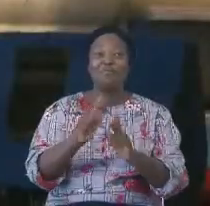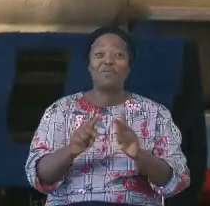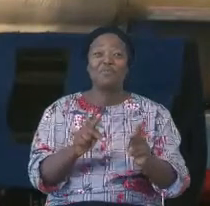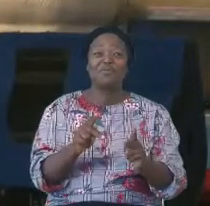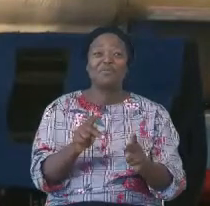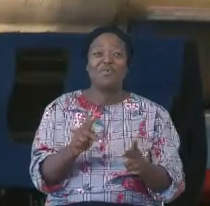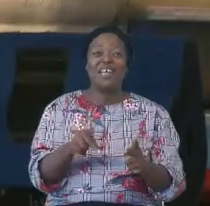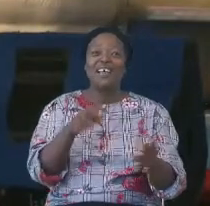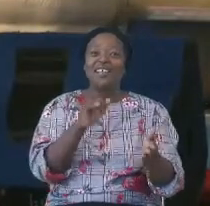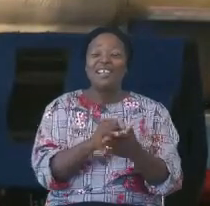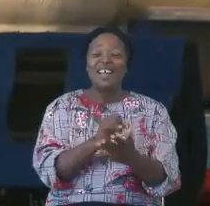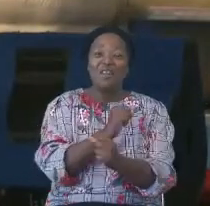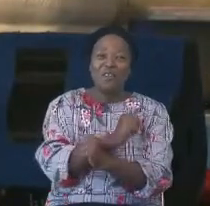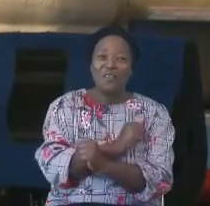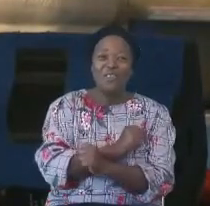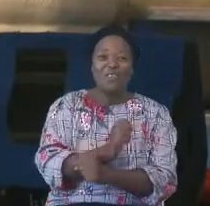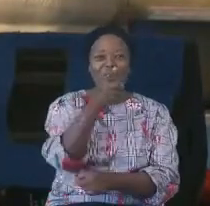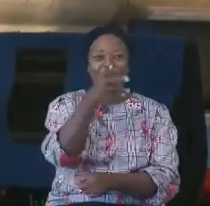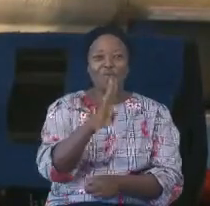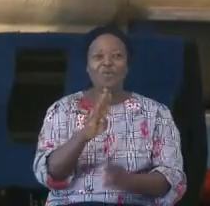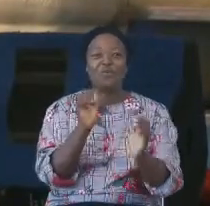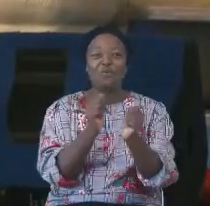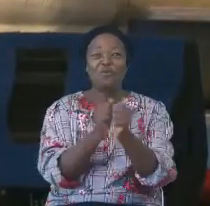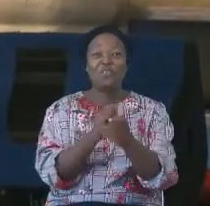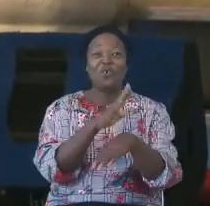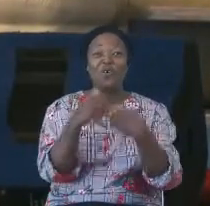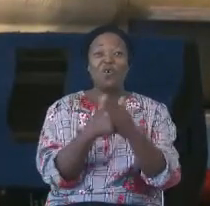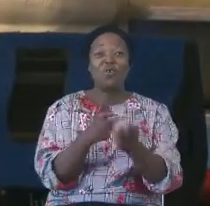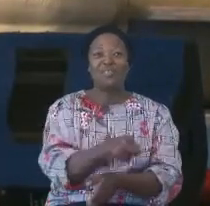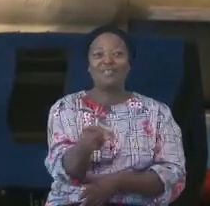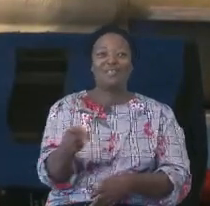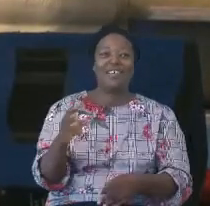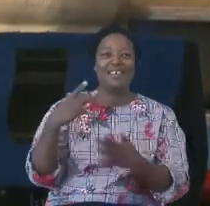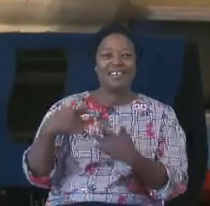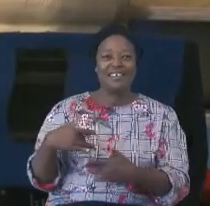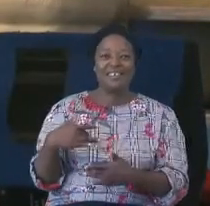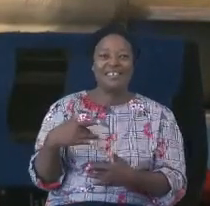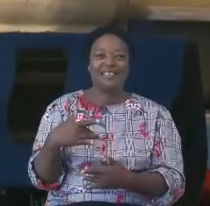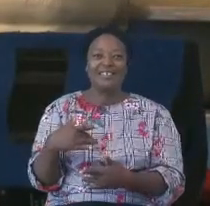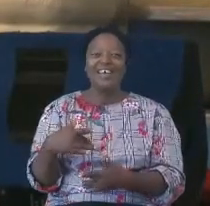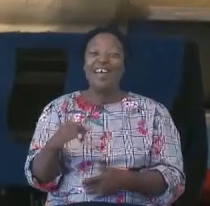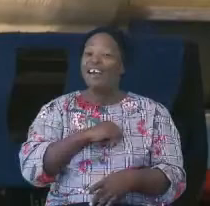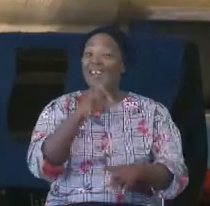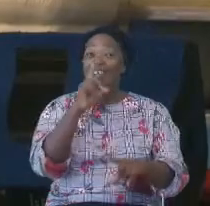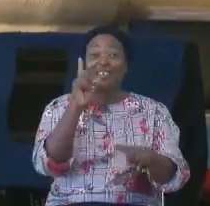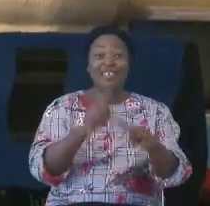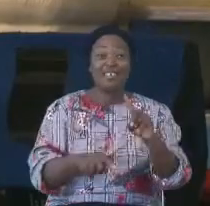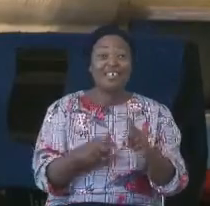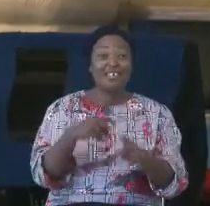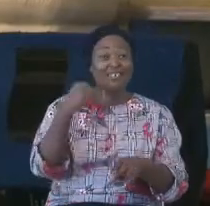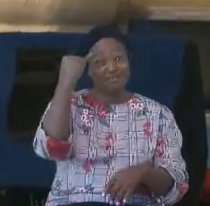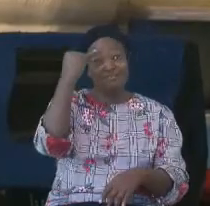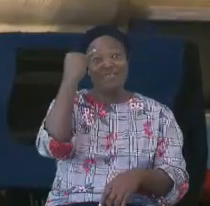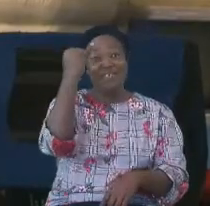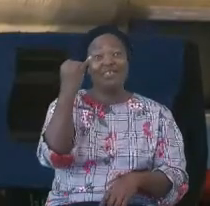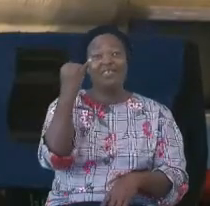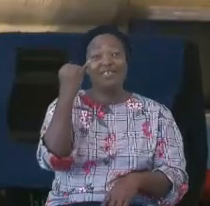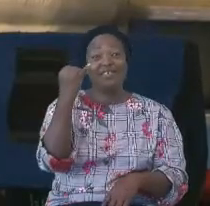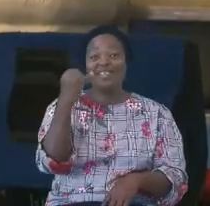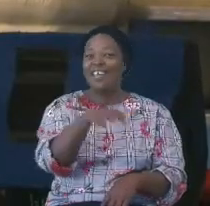I thank the Lord because I'm standing before people that love God with all their